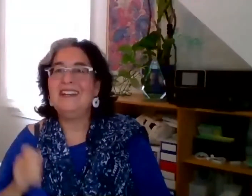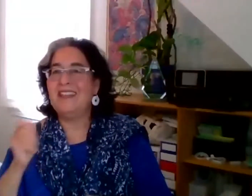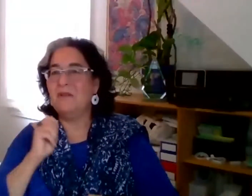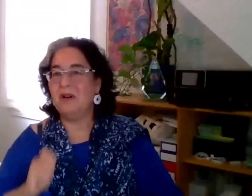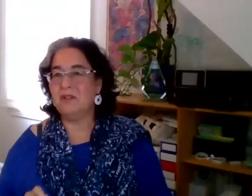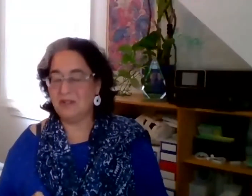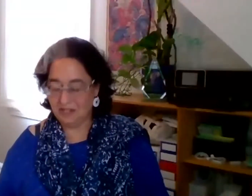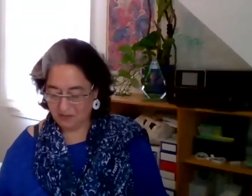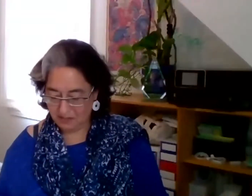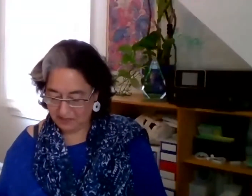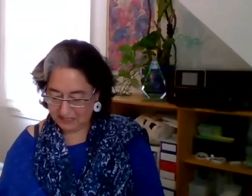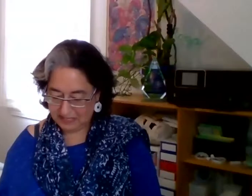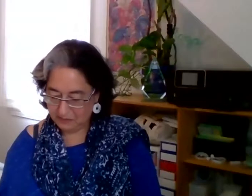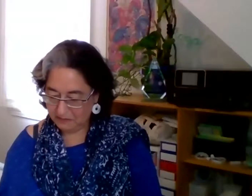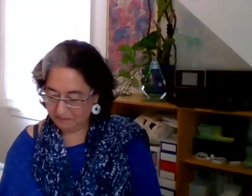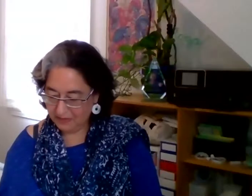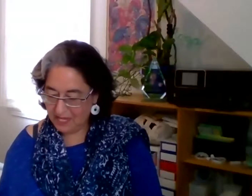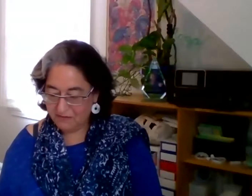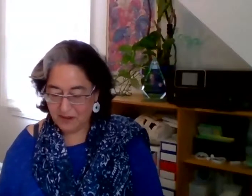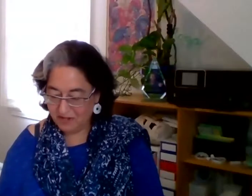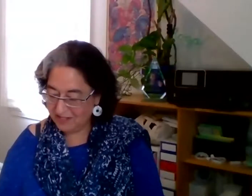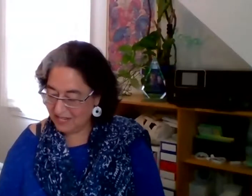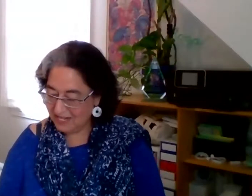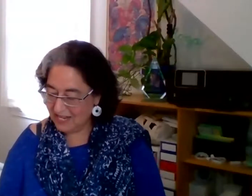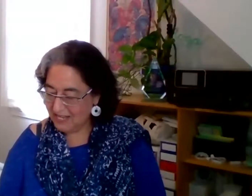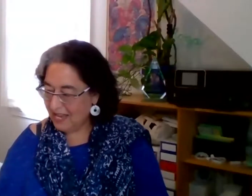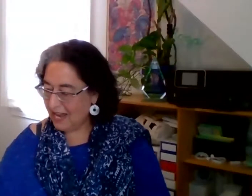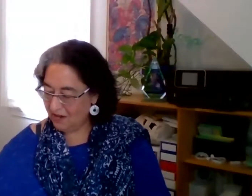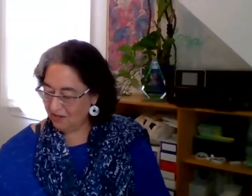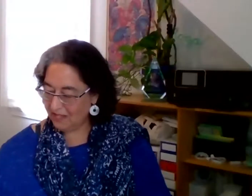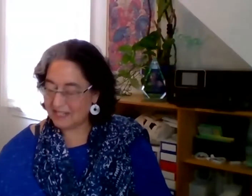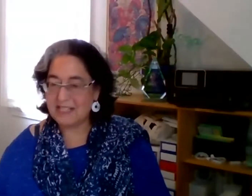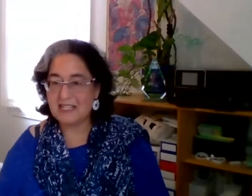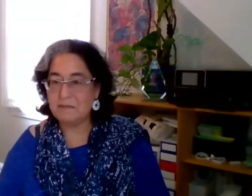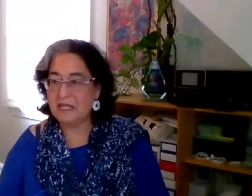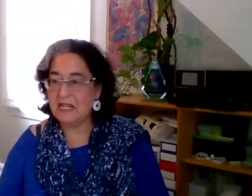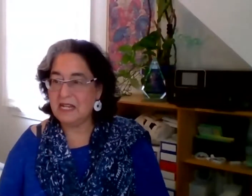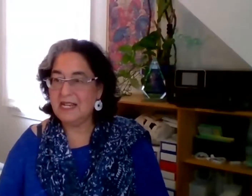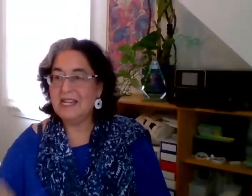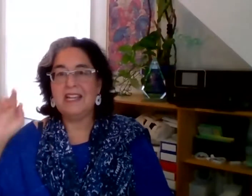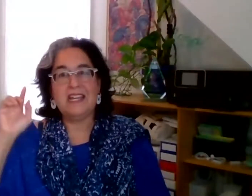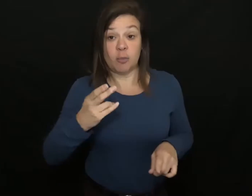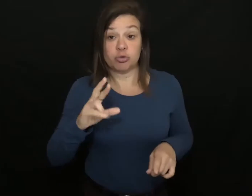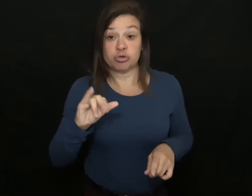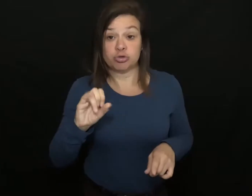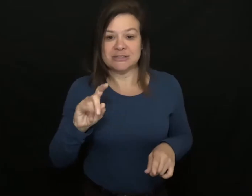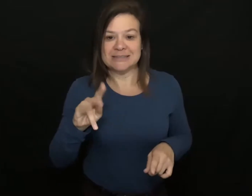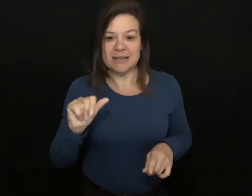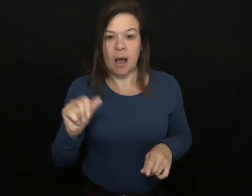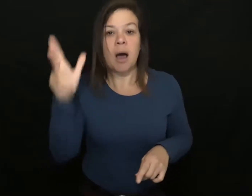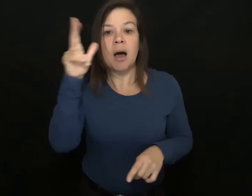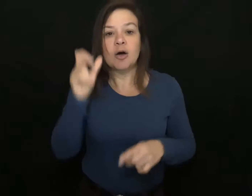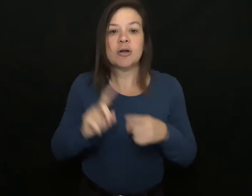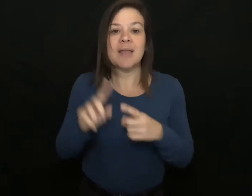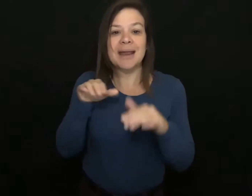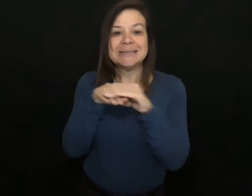once that what we're doing is going to be accessible. From Christina, I heard that accessibility, it starts before